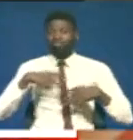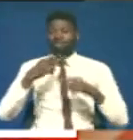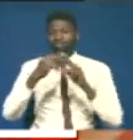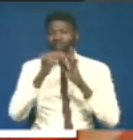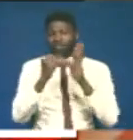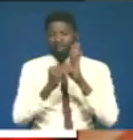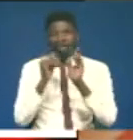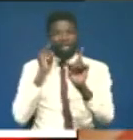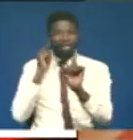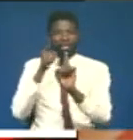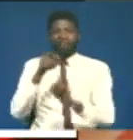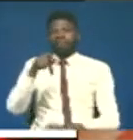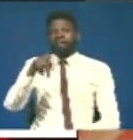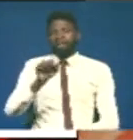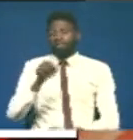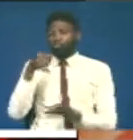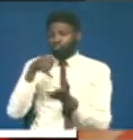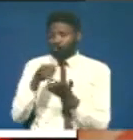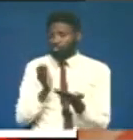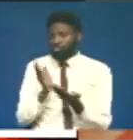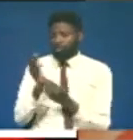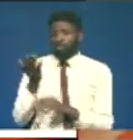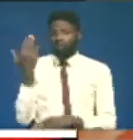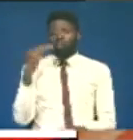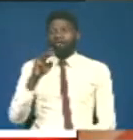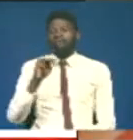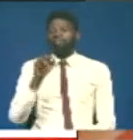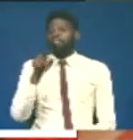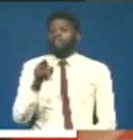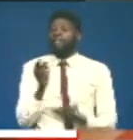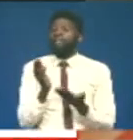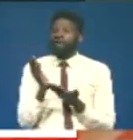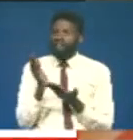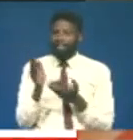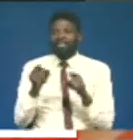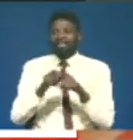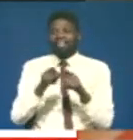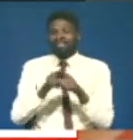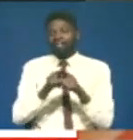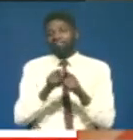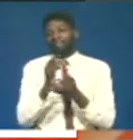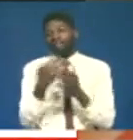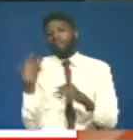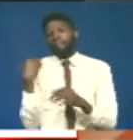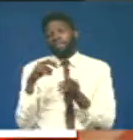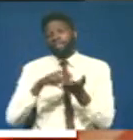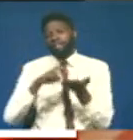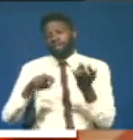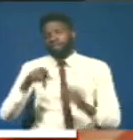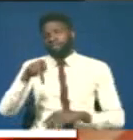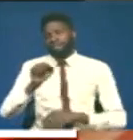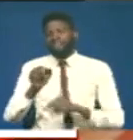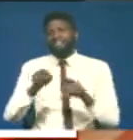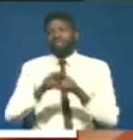The candidates, who include former Member of Parliament, outgoing Principal Secretaries and other professionals, will